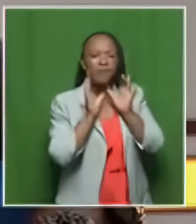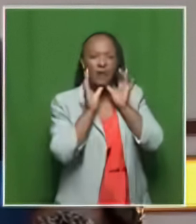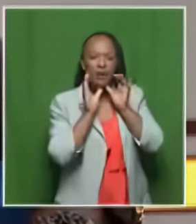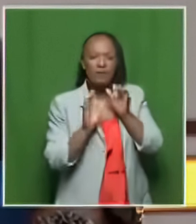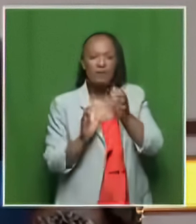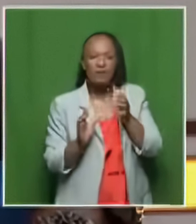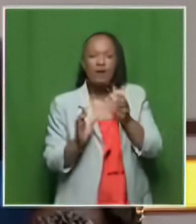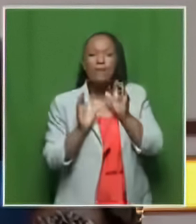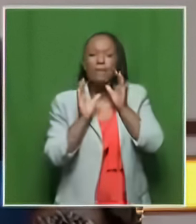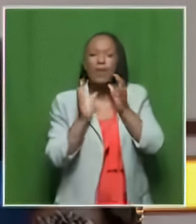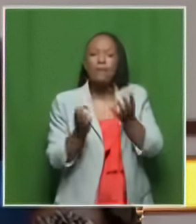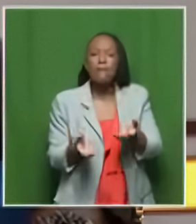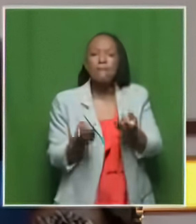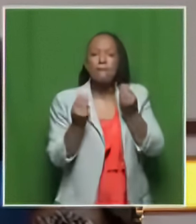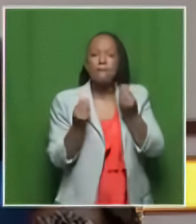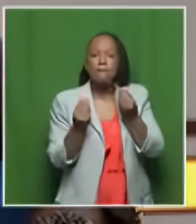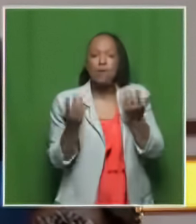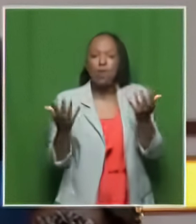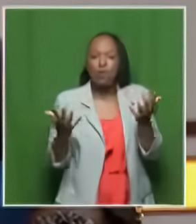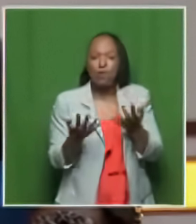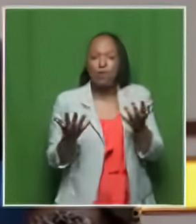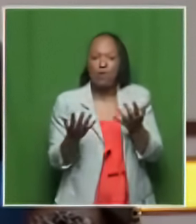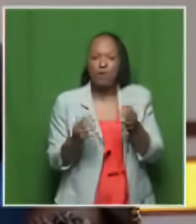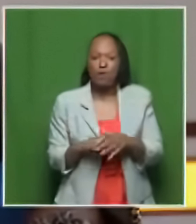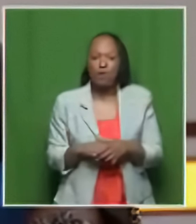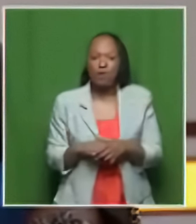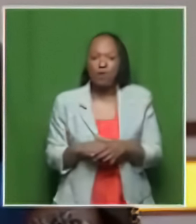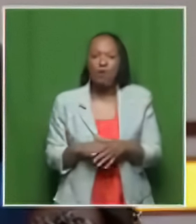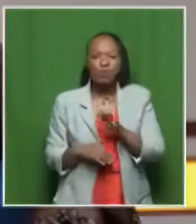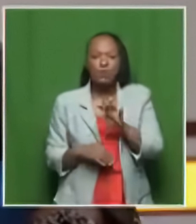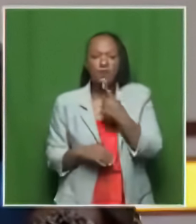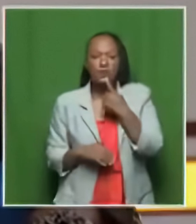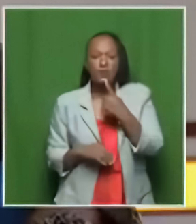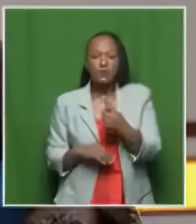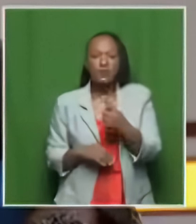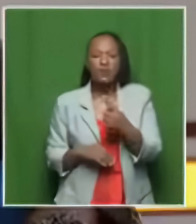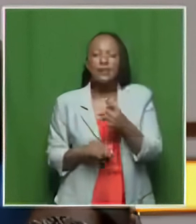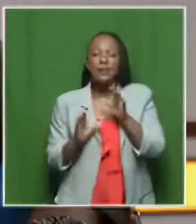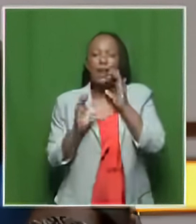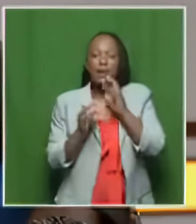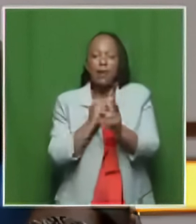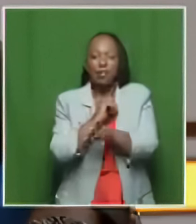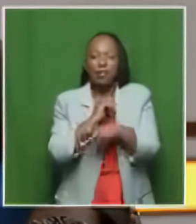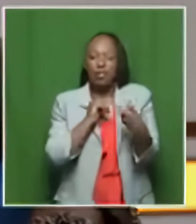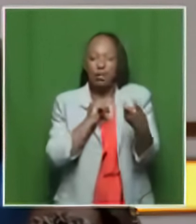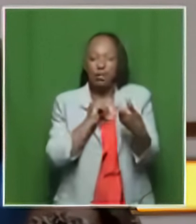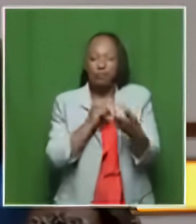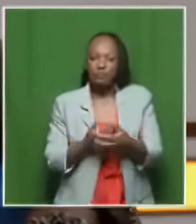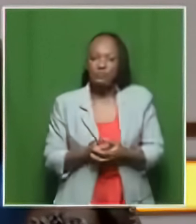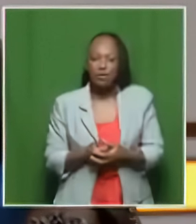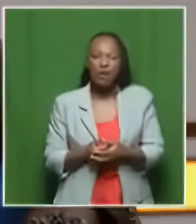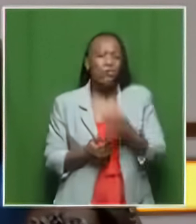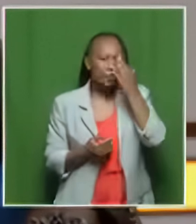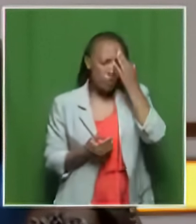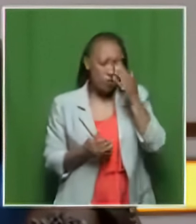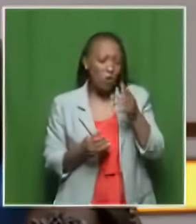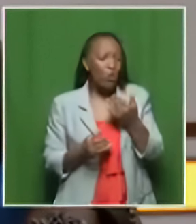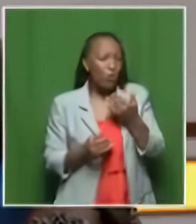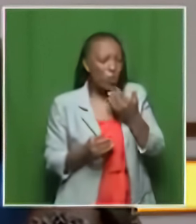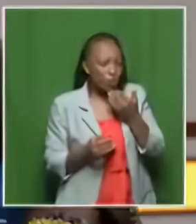firearm. Where did Malema get this firearm? Because you are not alleging that Malema stole the firearm. You know where the